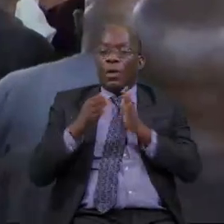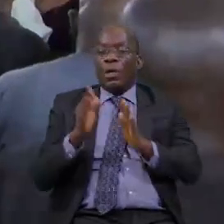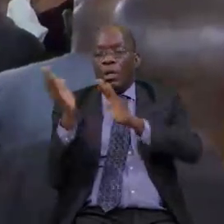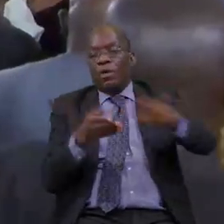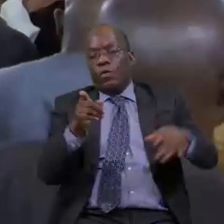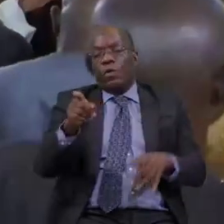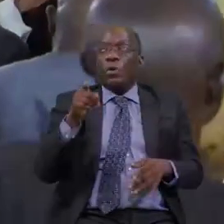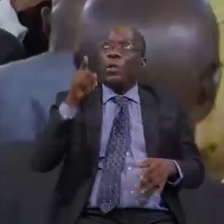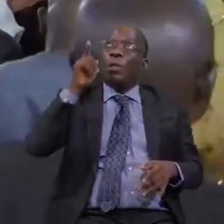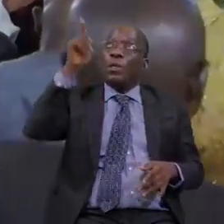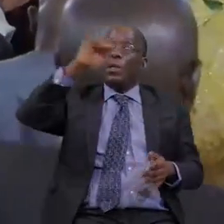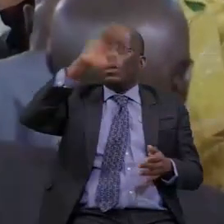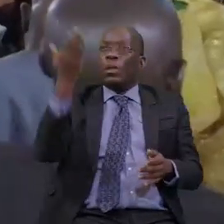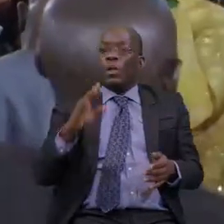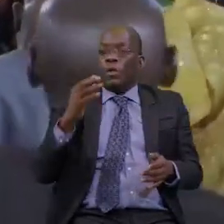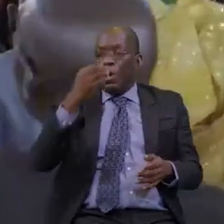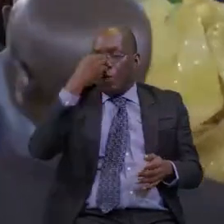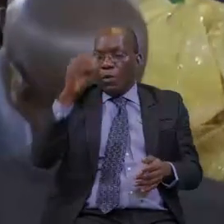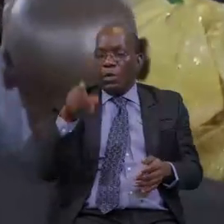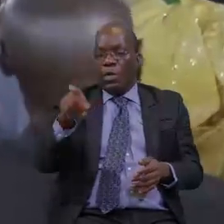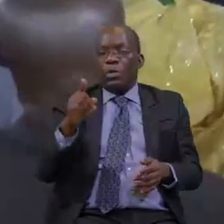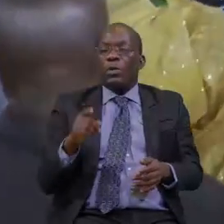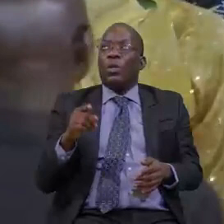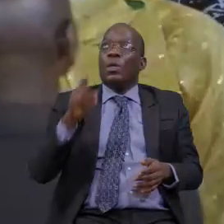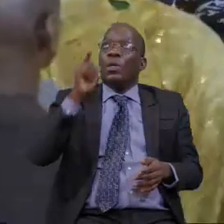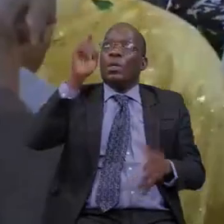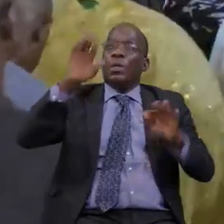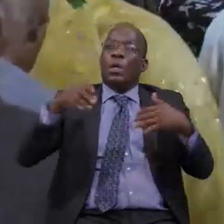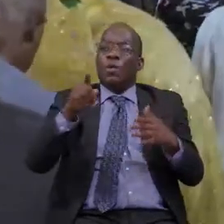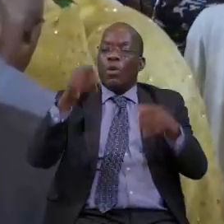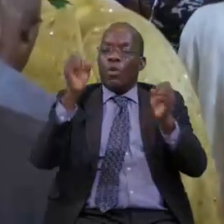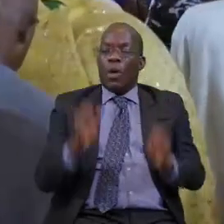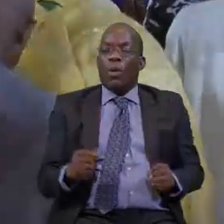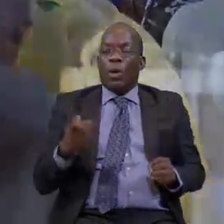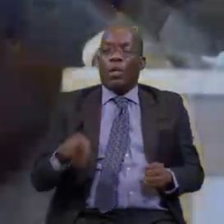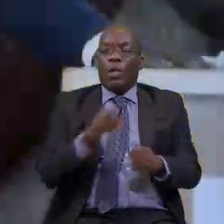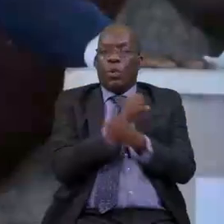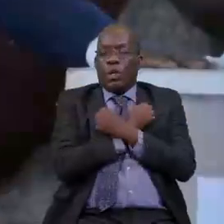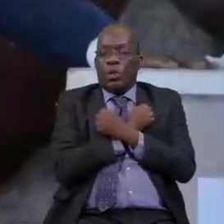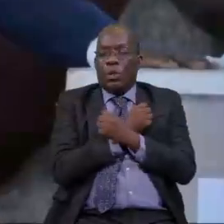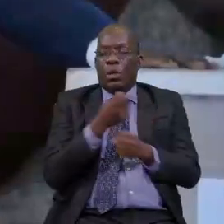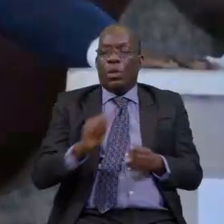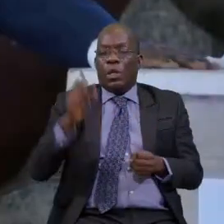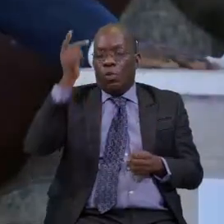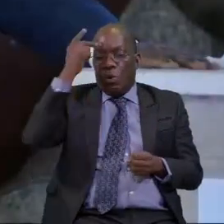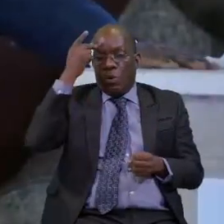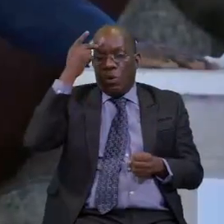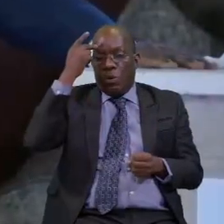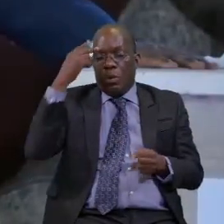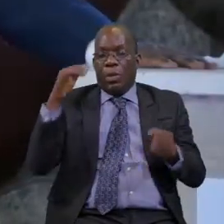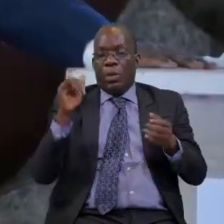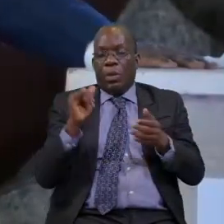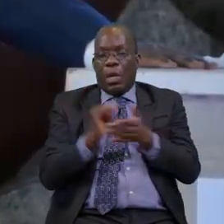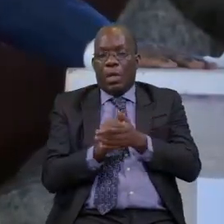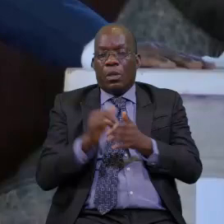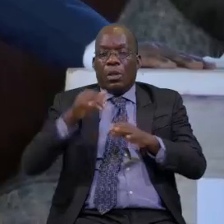you. He'll be the power, the passion, the purpose, the drive that